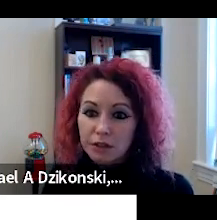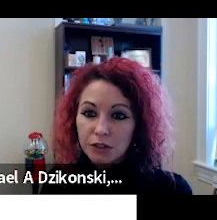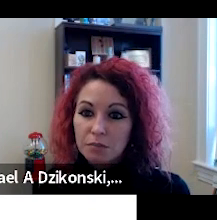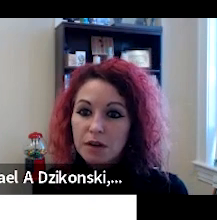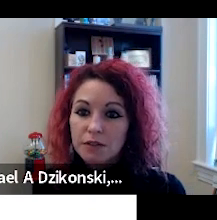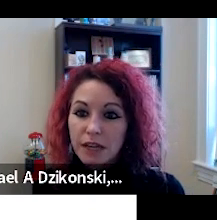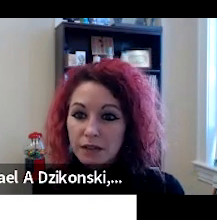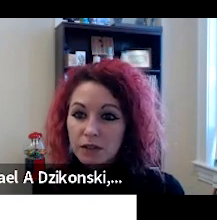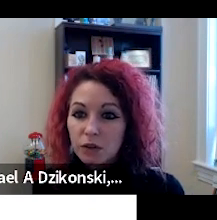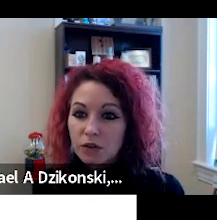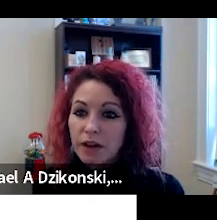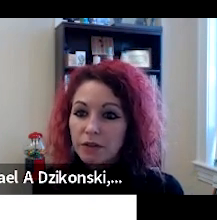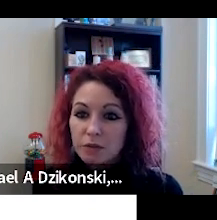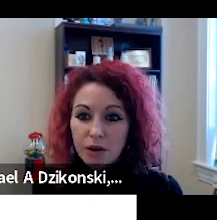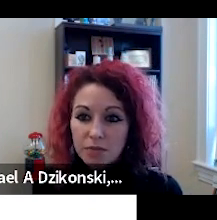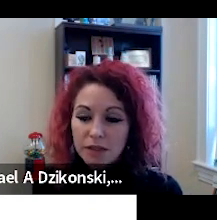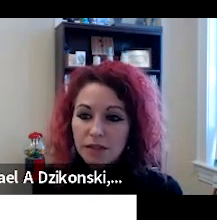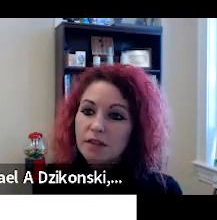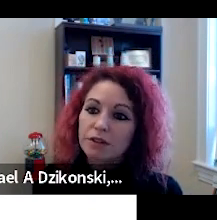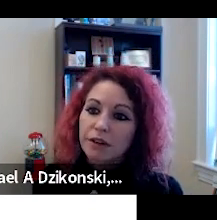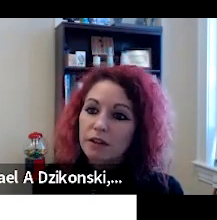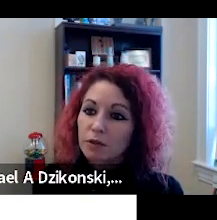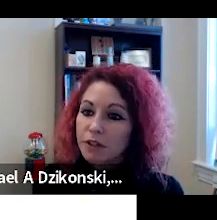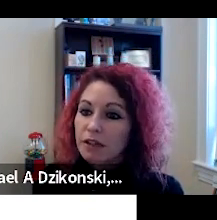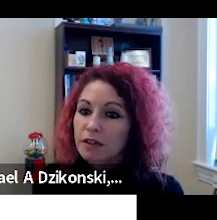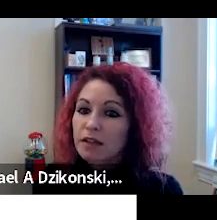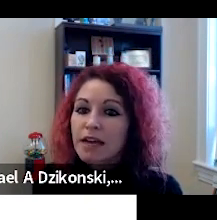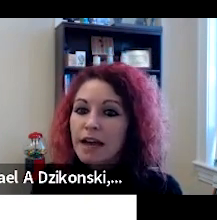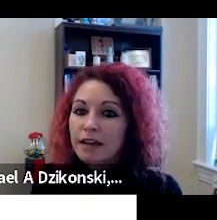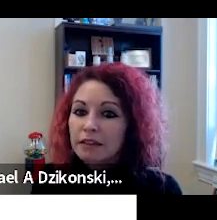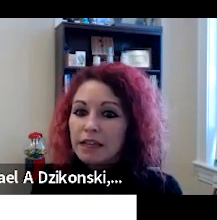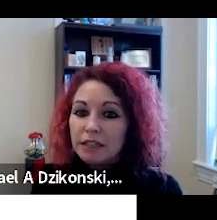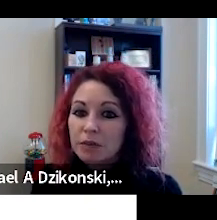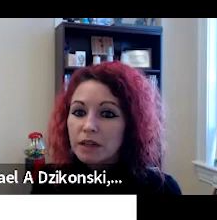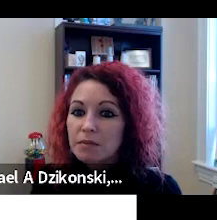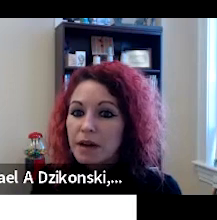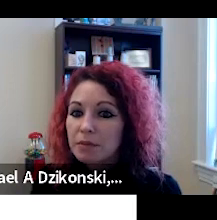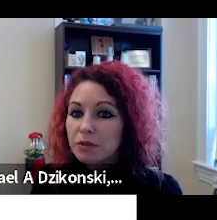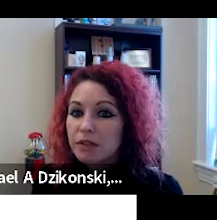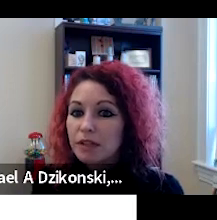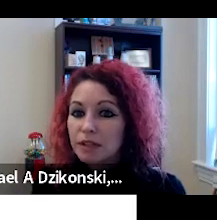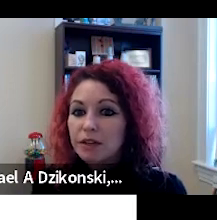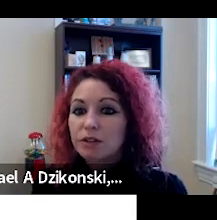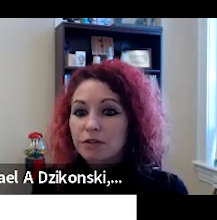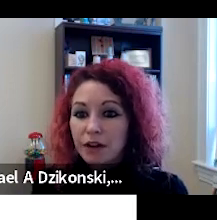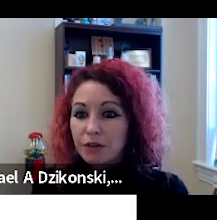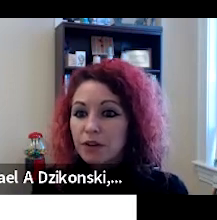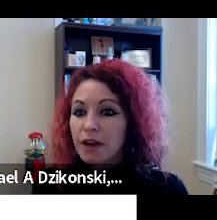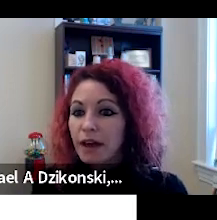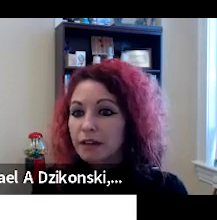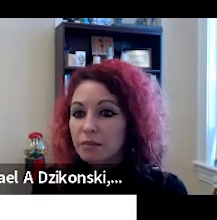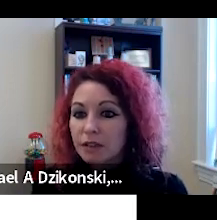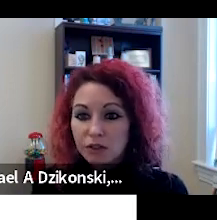executive leadership of 10 local health departments in Southern California. And the HPI map uses indicators of